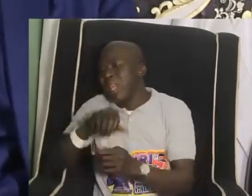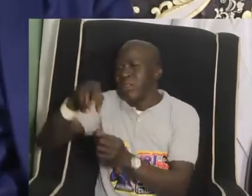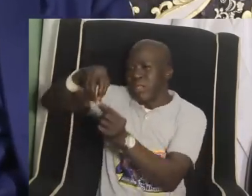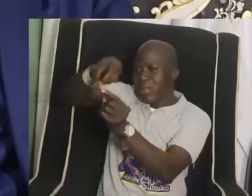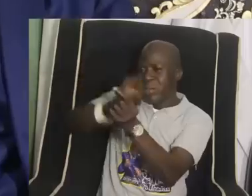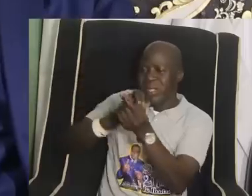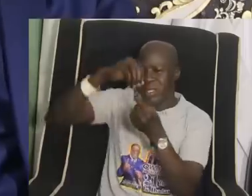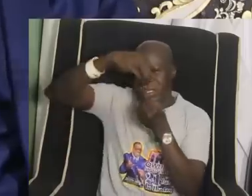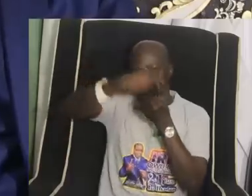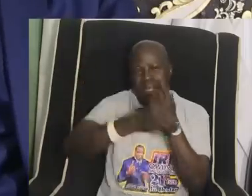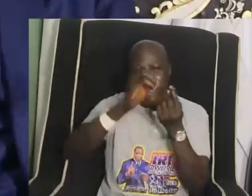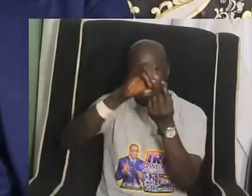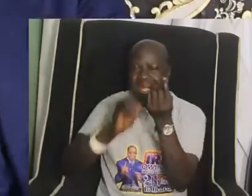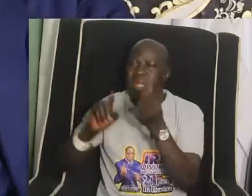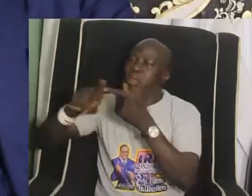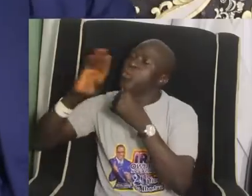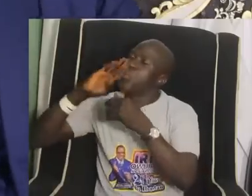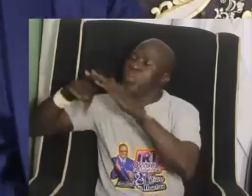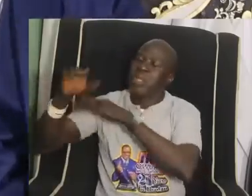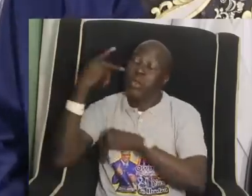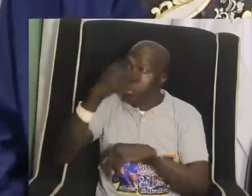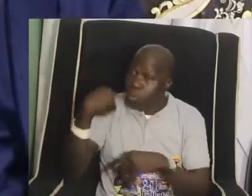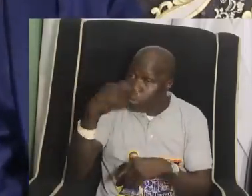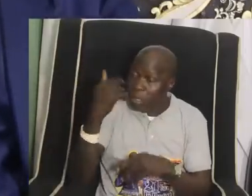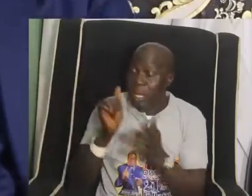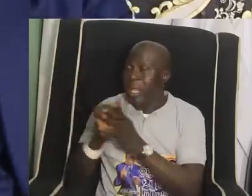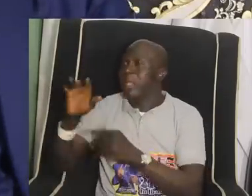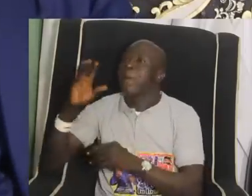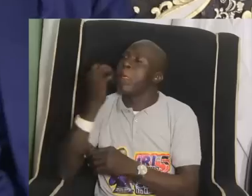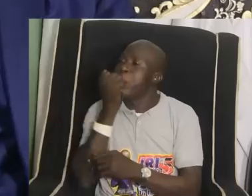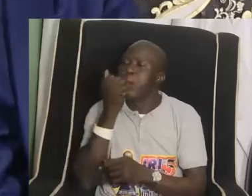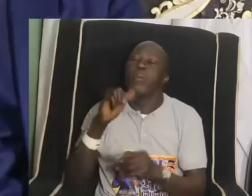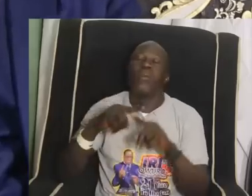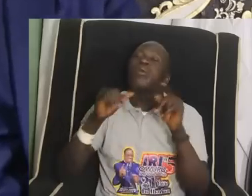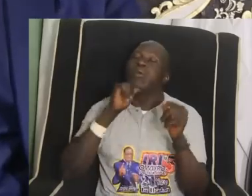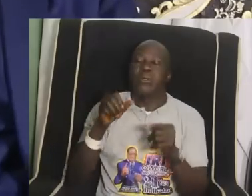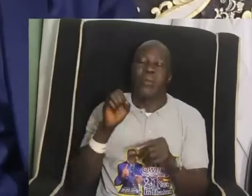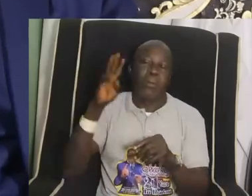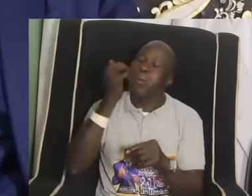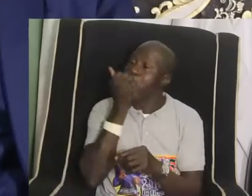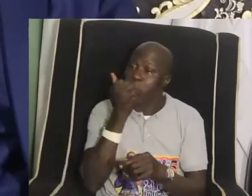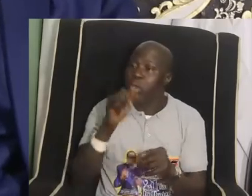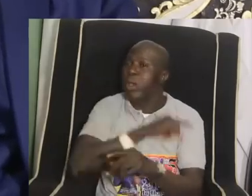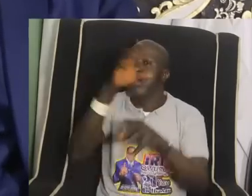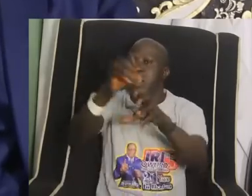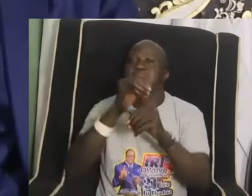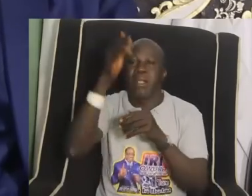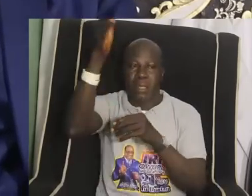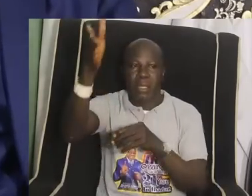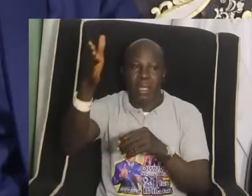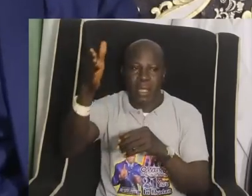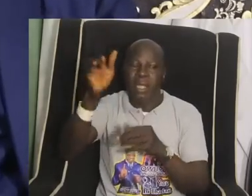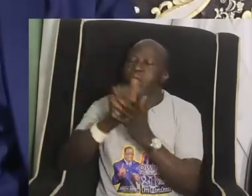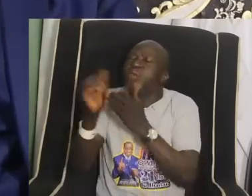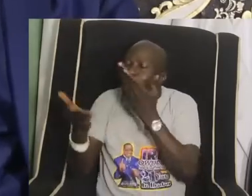now seek for banana. O ma da bi mango. It will look like mango. But go see mango. But it's not mango. Bo ba de be. If you get there,